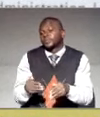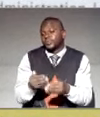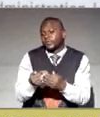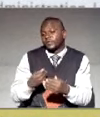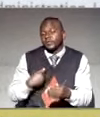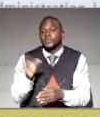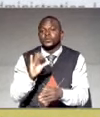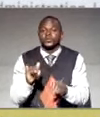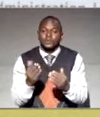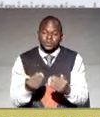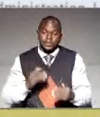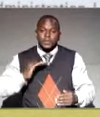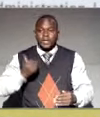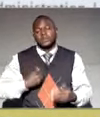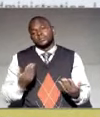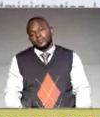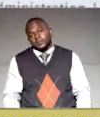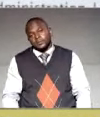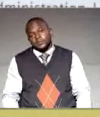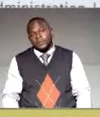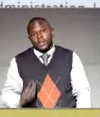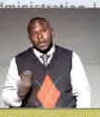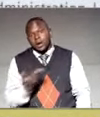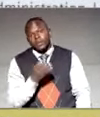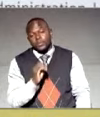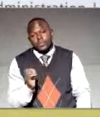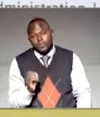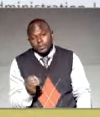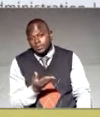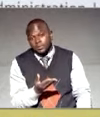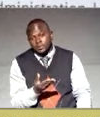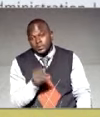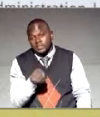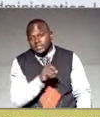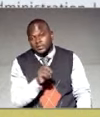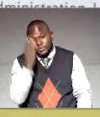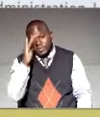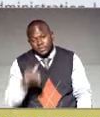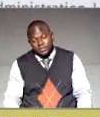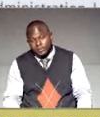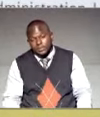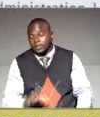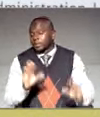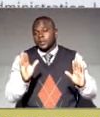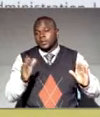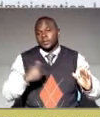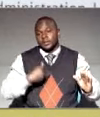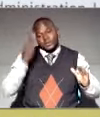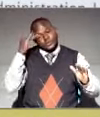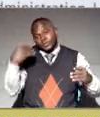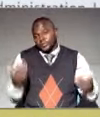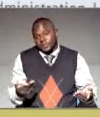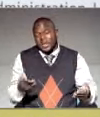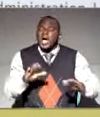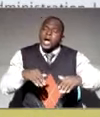madam. And she's not appearing anytime this week, as far as I know. Well, not someone has said, my lord. Well, not. So